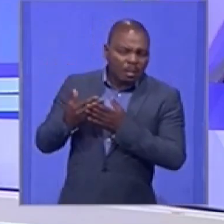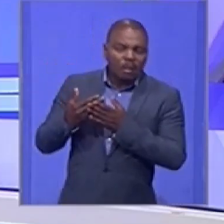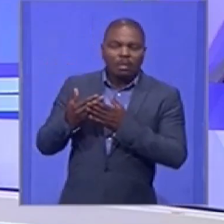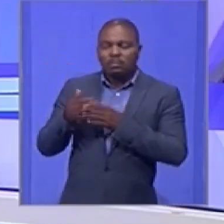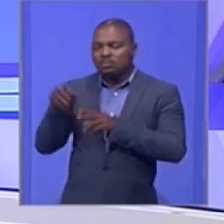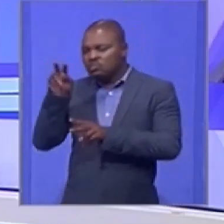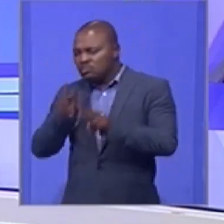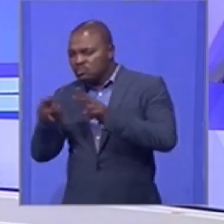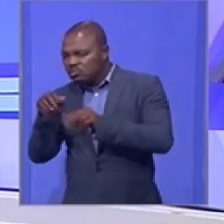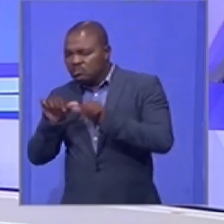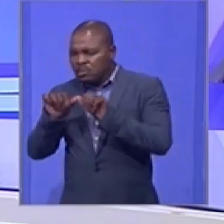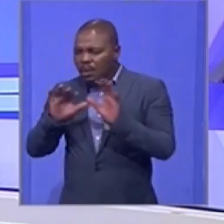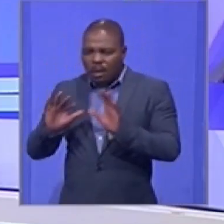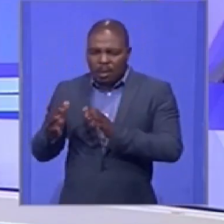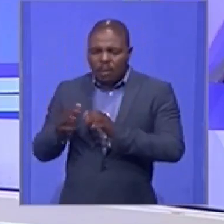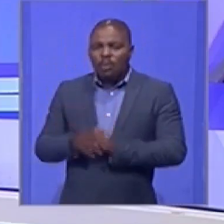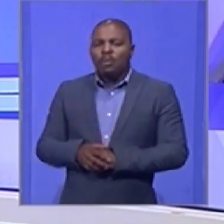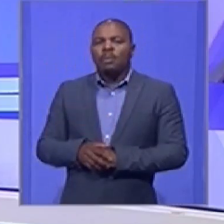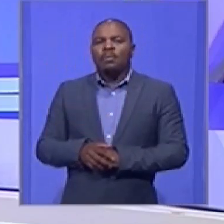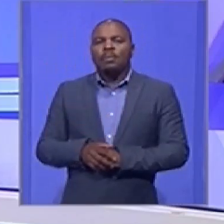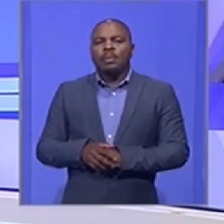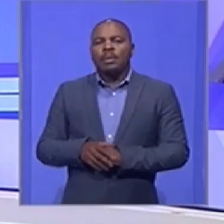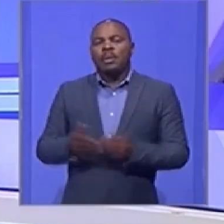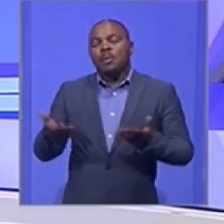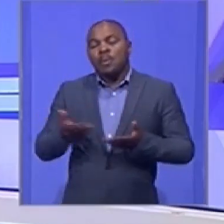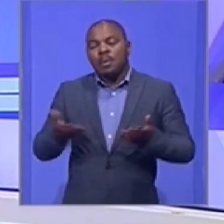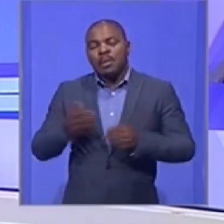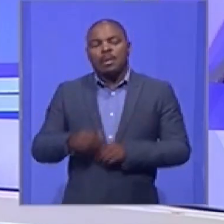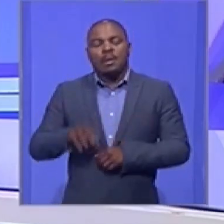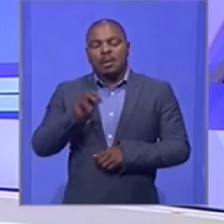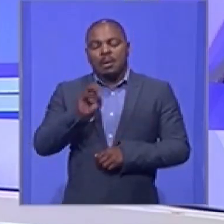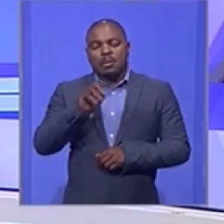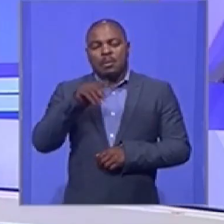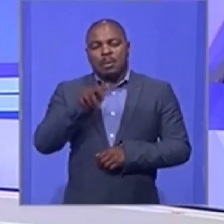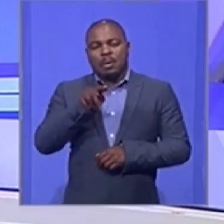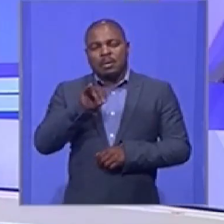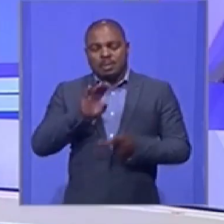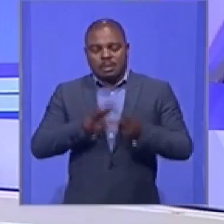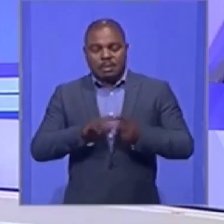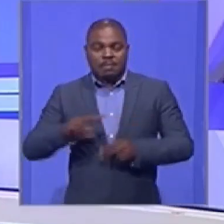tse di jeleng diranta di le dimilione di balwa kwa didikeng tsa Mopani le Vhembe.